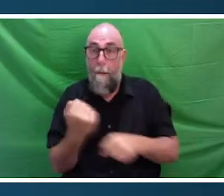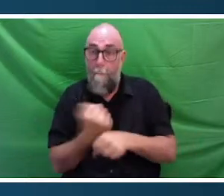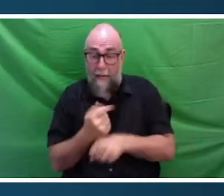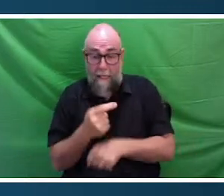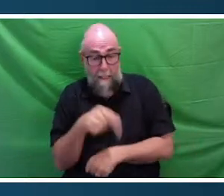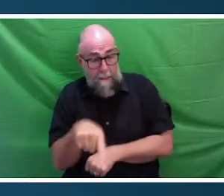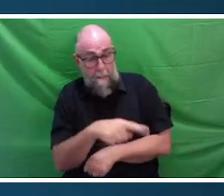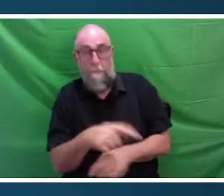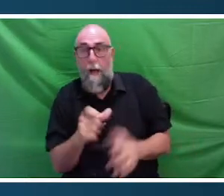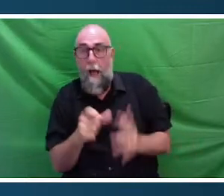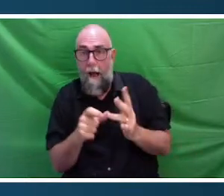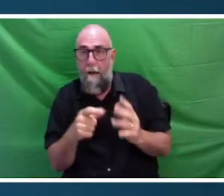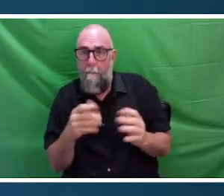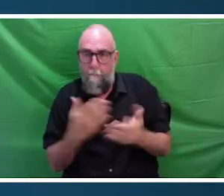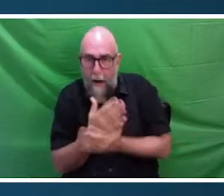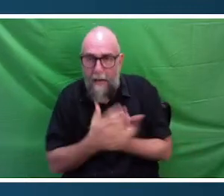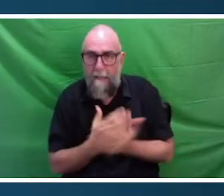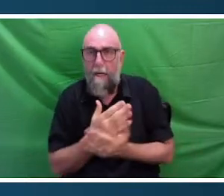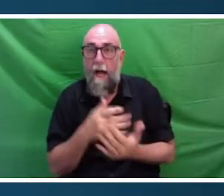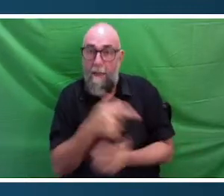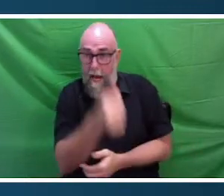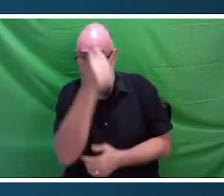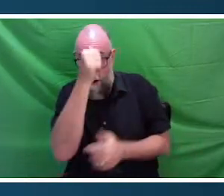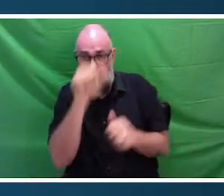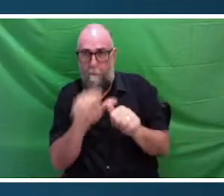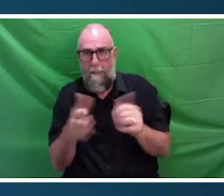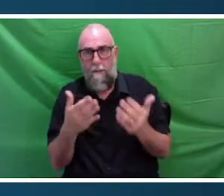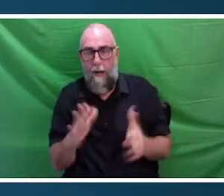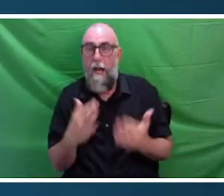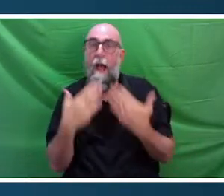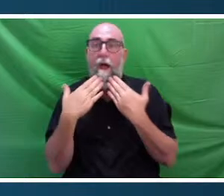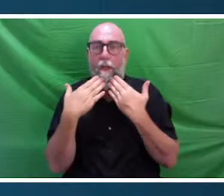know them the best. Thank you.